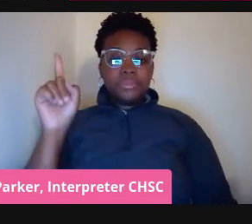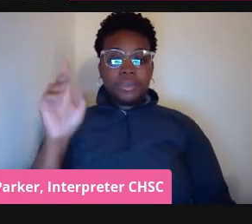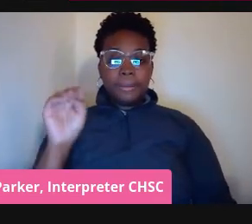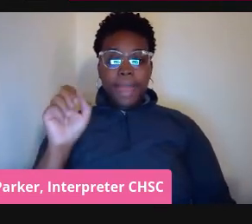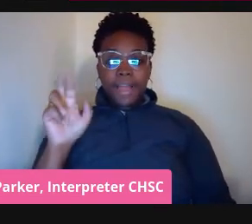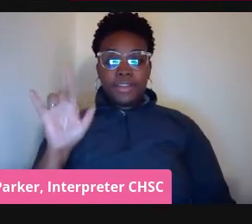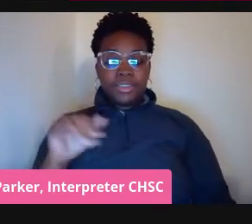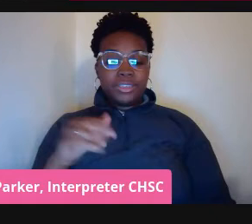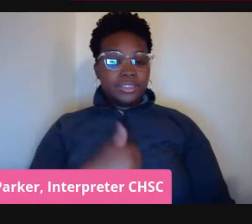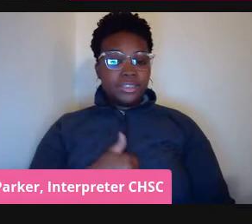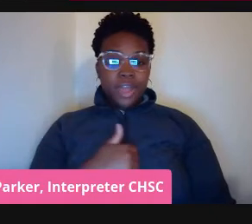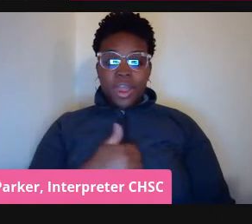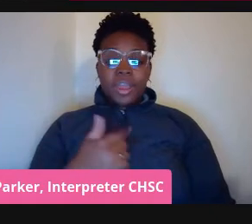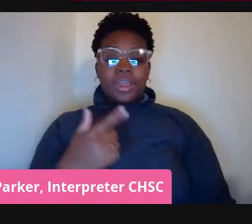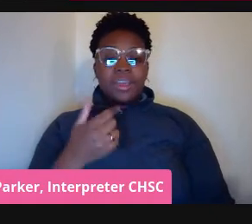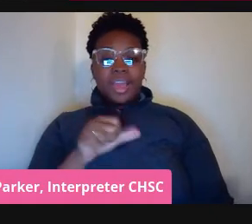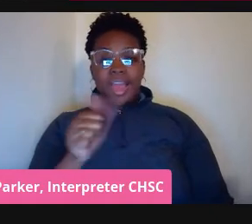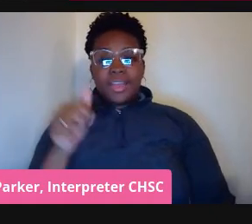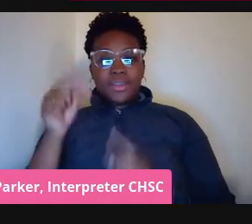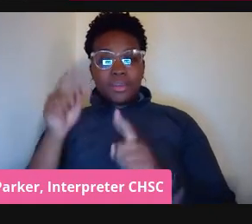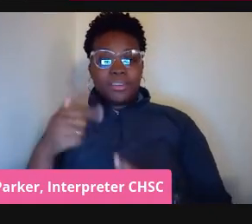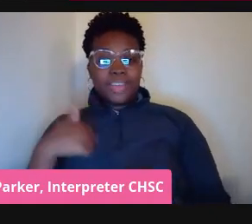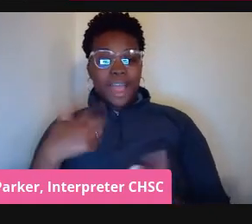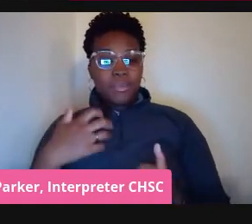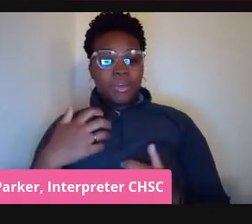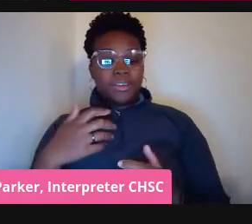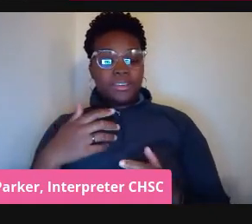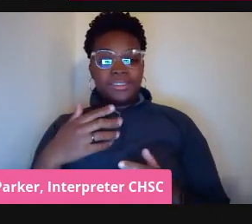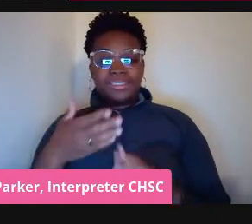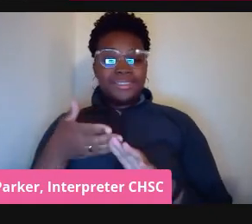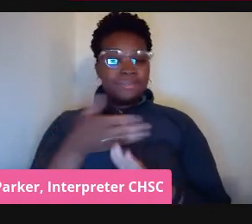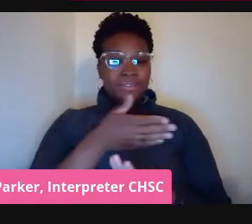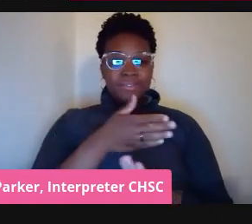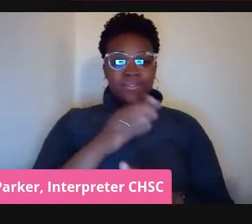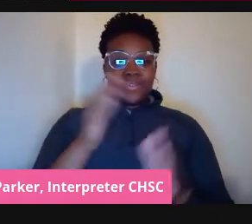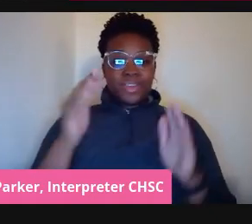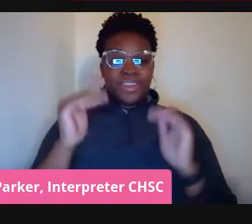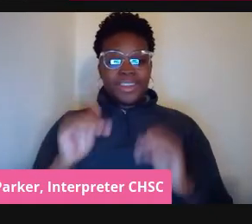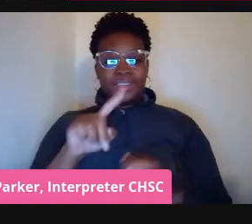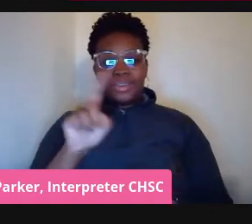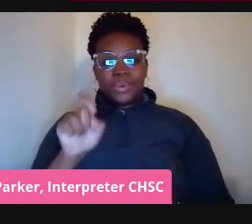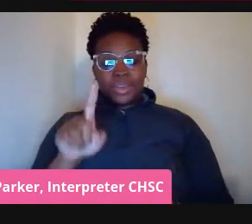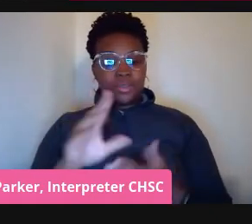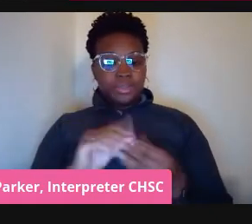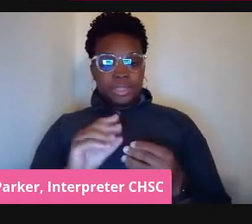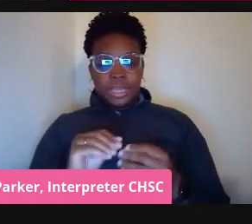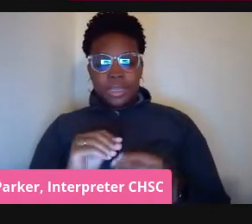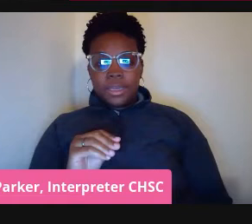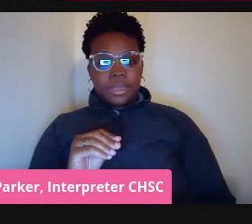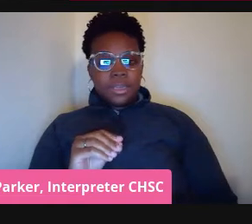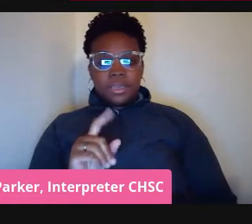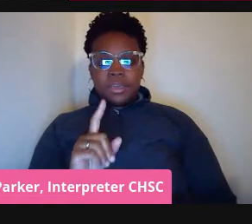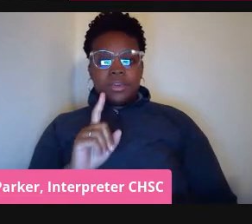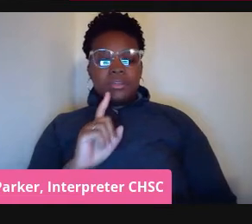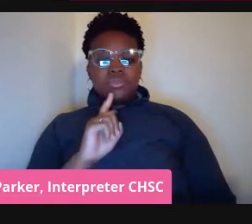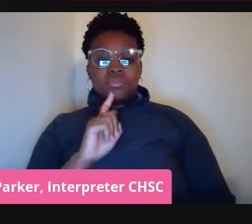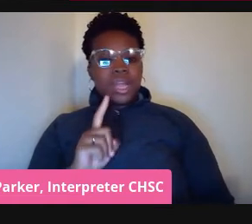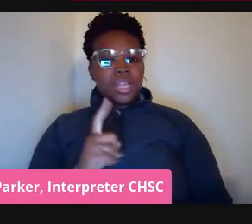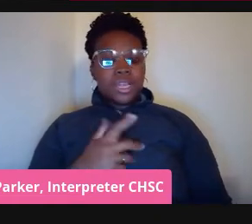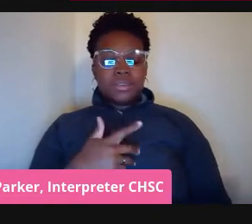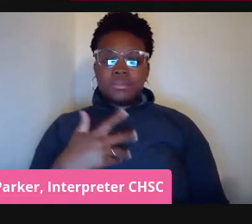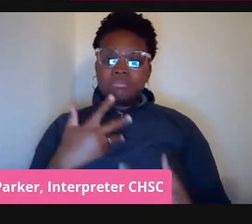things like I wanted to touch on real quick before going to the next question from what you said is that it's so infuriating too,